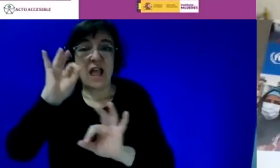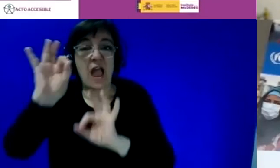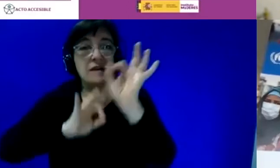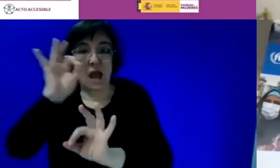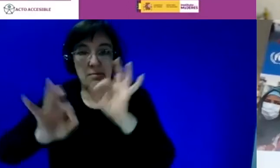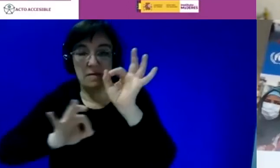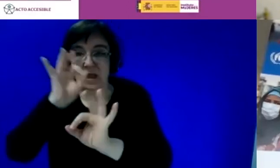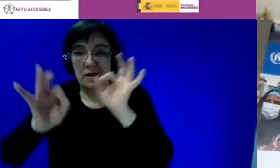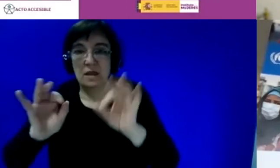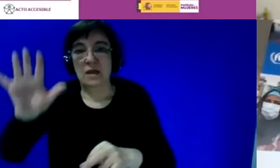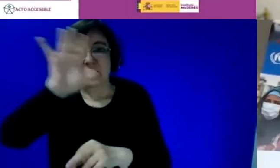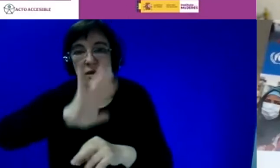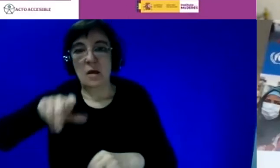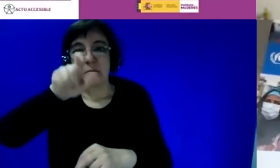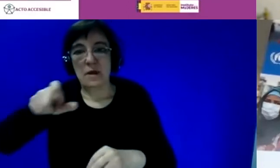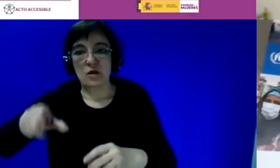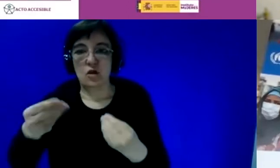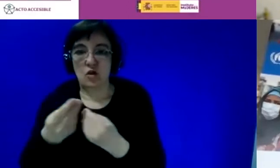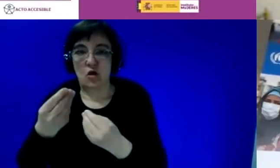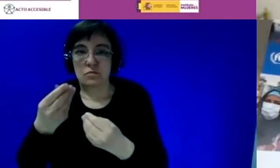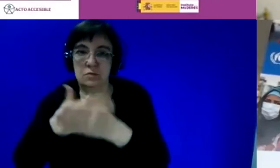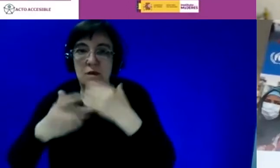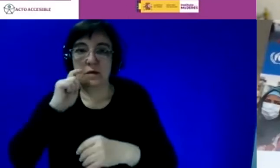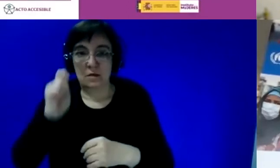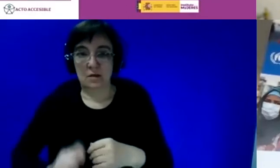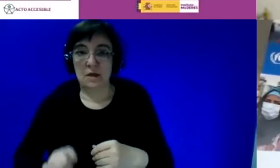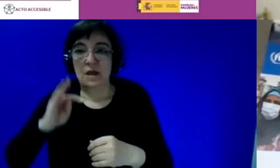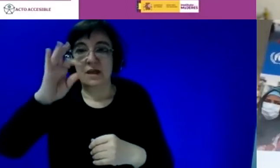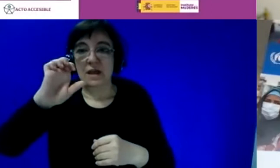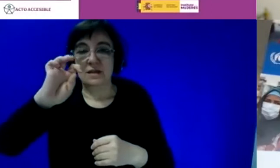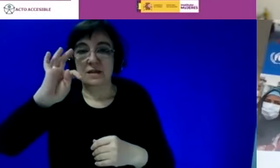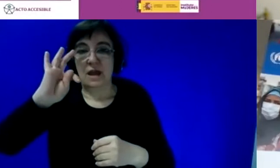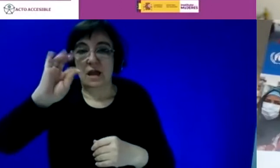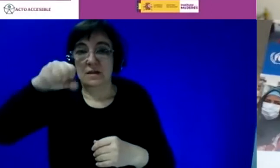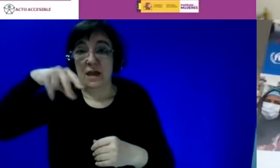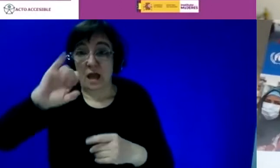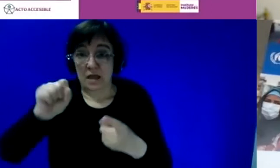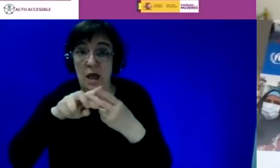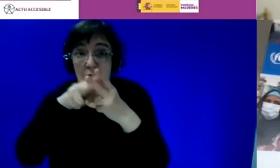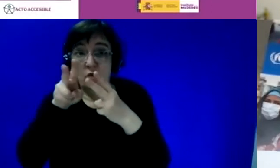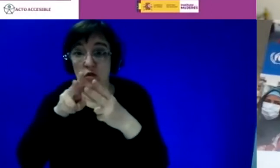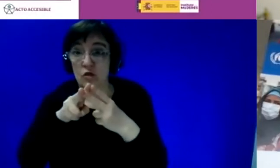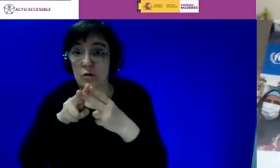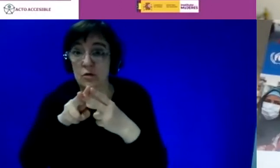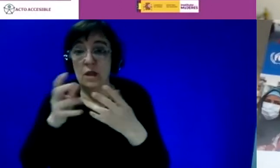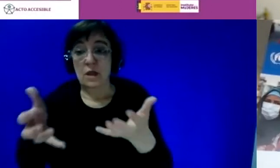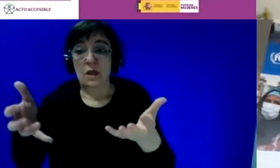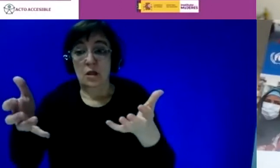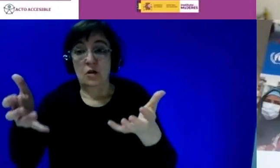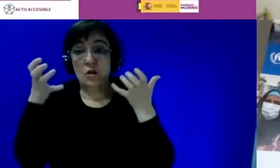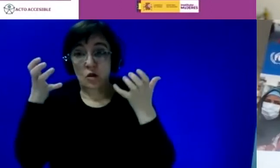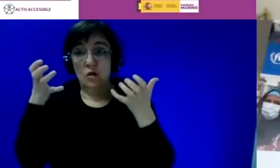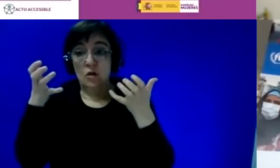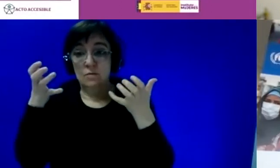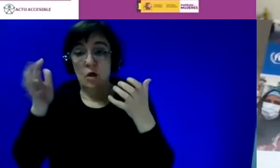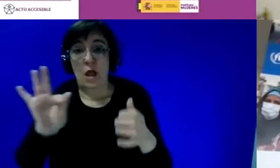and Tetiana Barantsoya, who is the UNHCR Nansen Refugee Award for Europe in 2020. And they are engaged